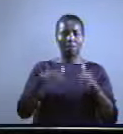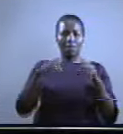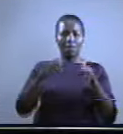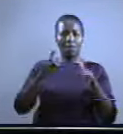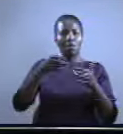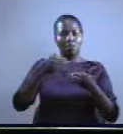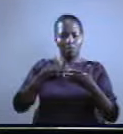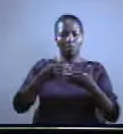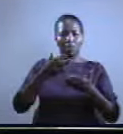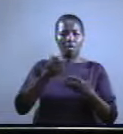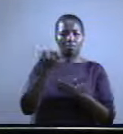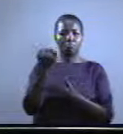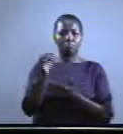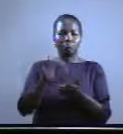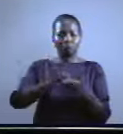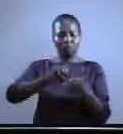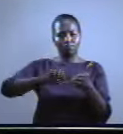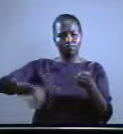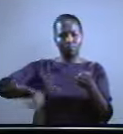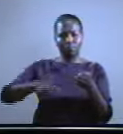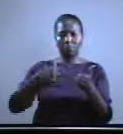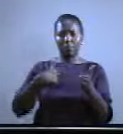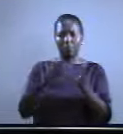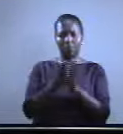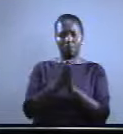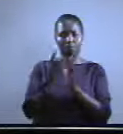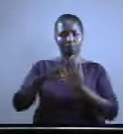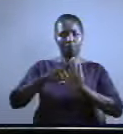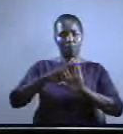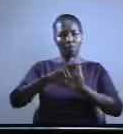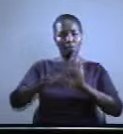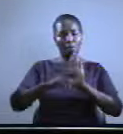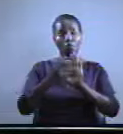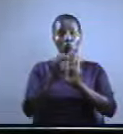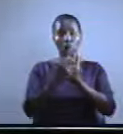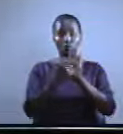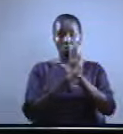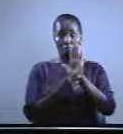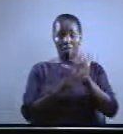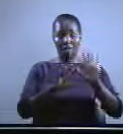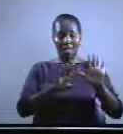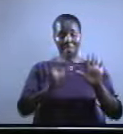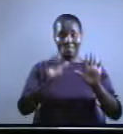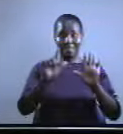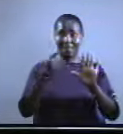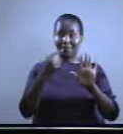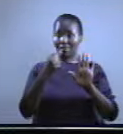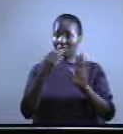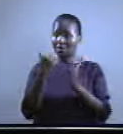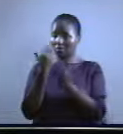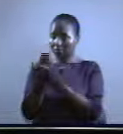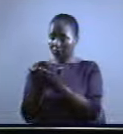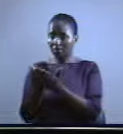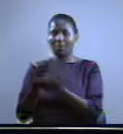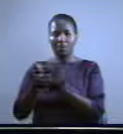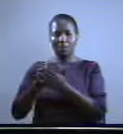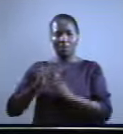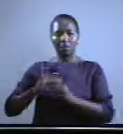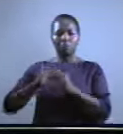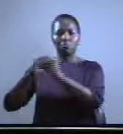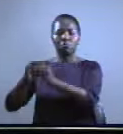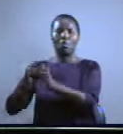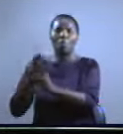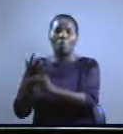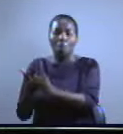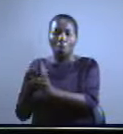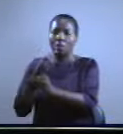it to be moved. However, Rule 97 makes an exception for a motion for the postponement or discharge of